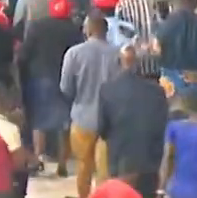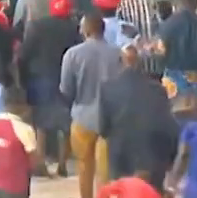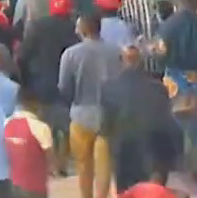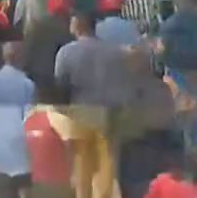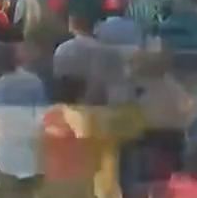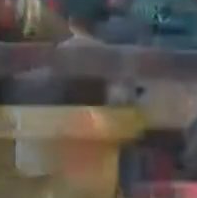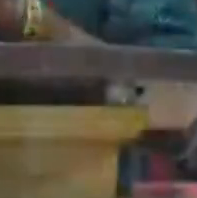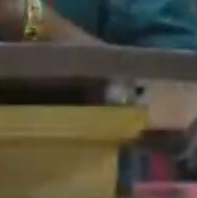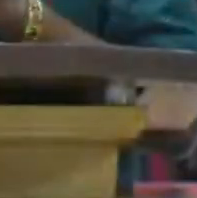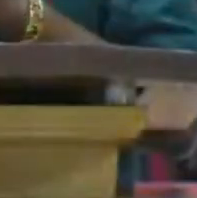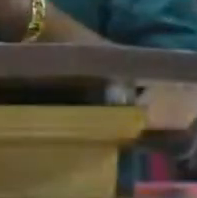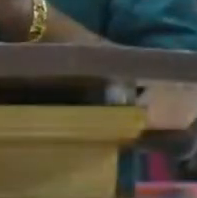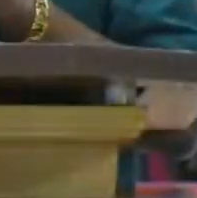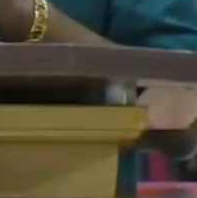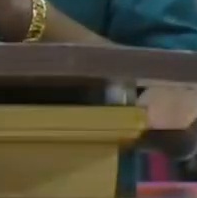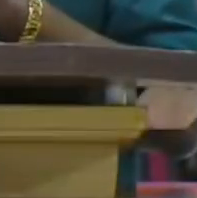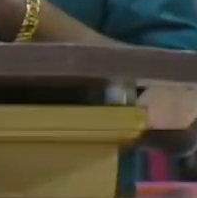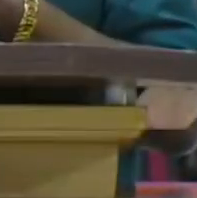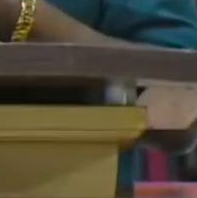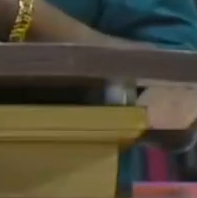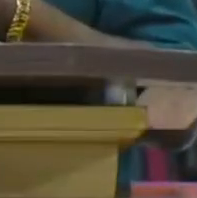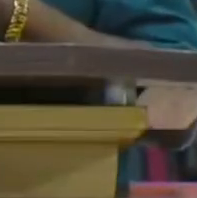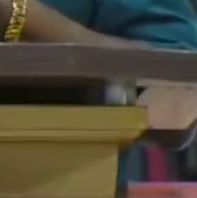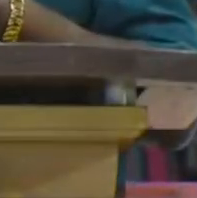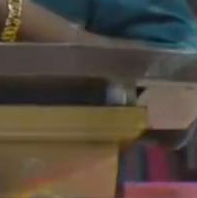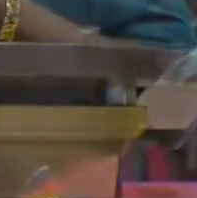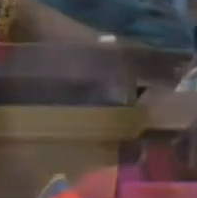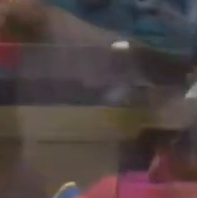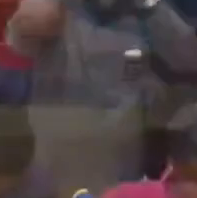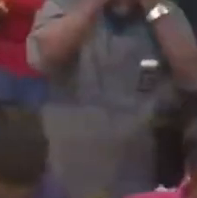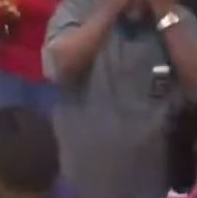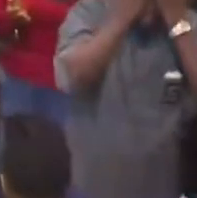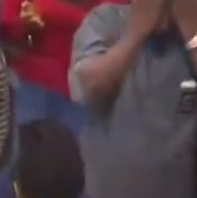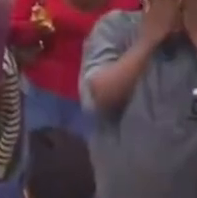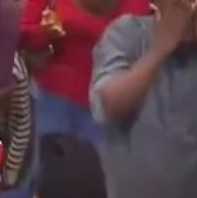In Jesus' mighty name we have prayed. Amen.